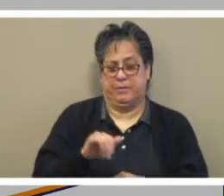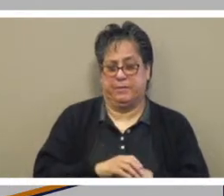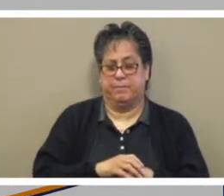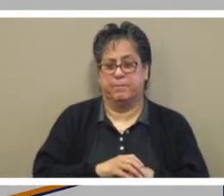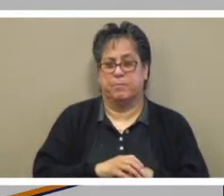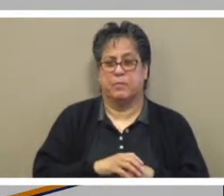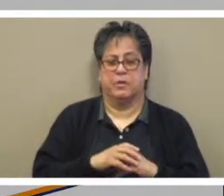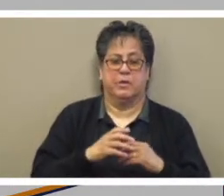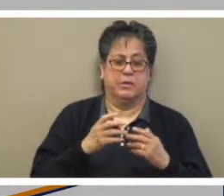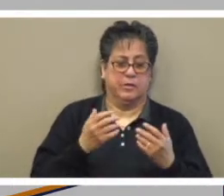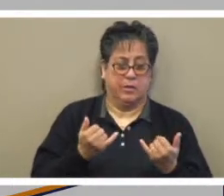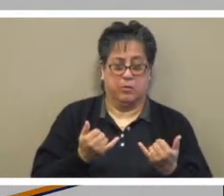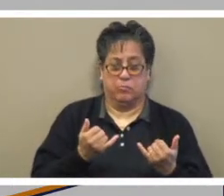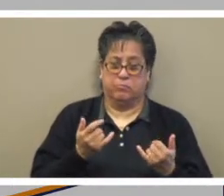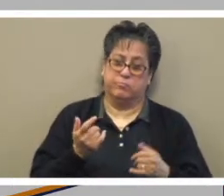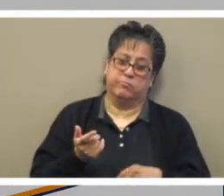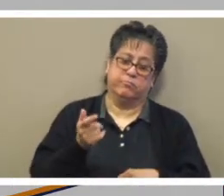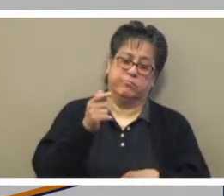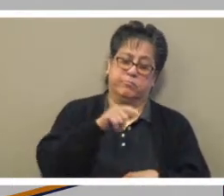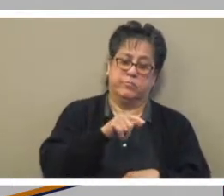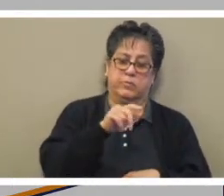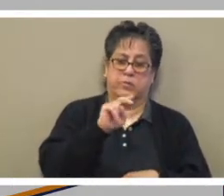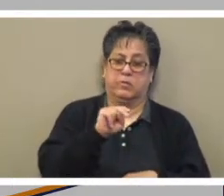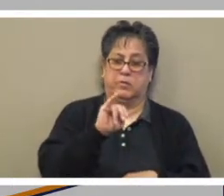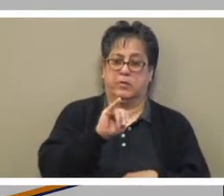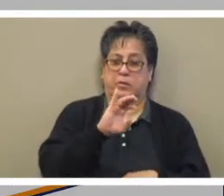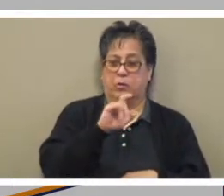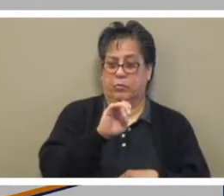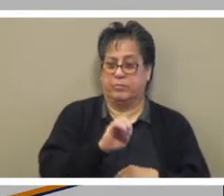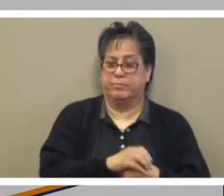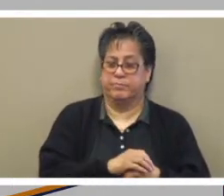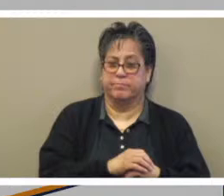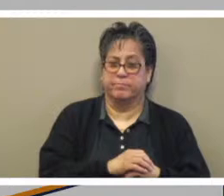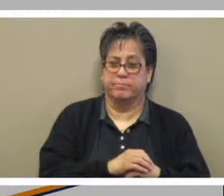And so with that, I will kick it back over to Ms. Cody.